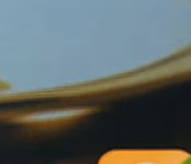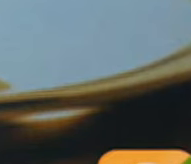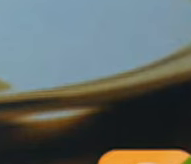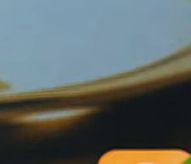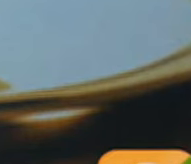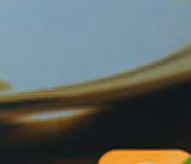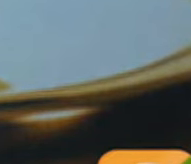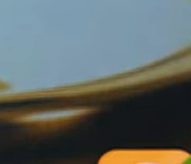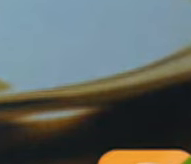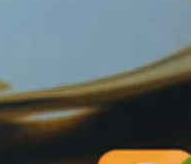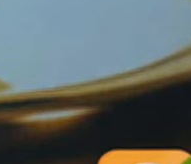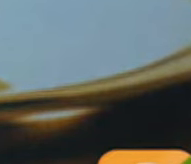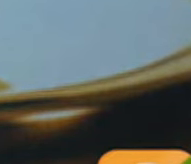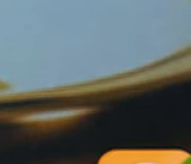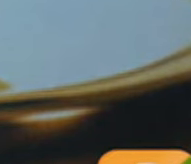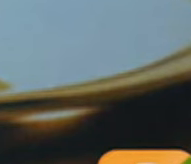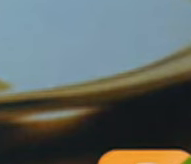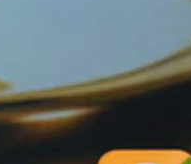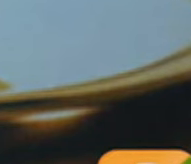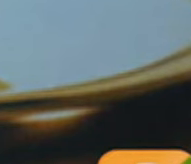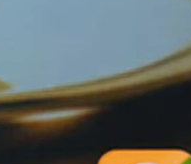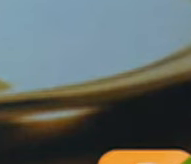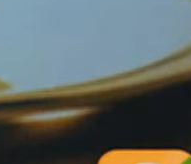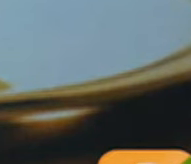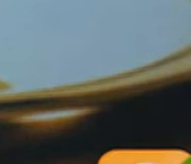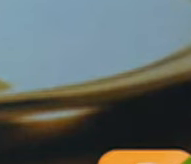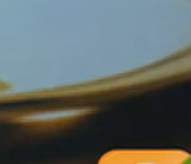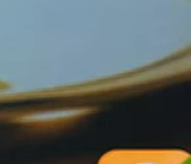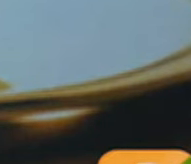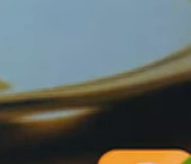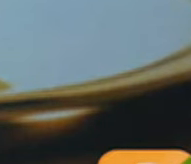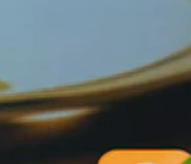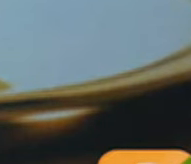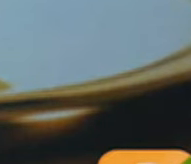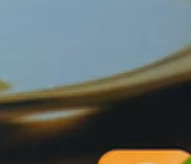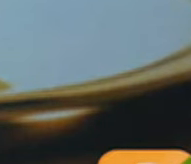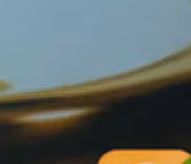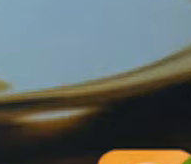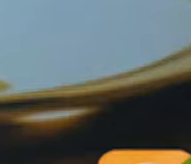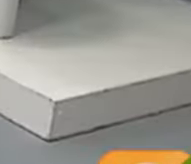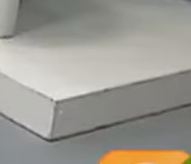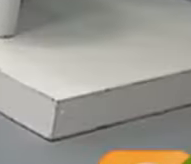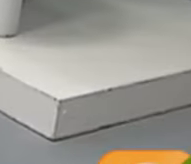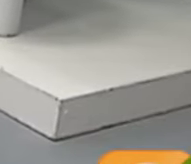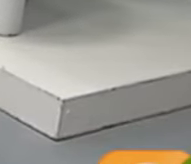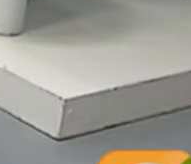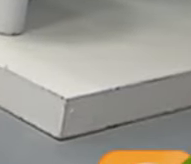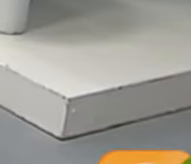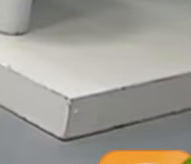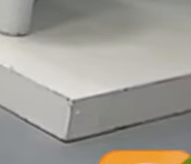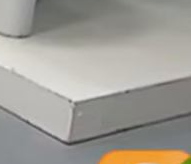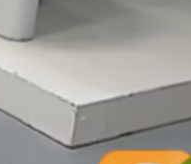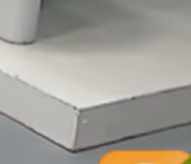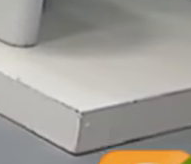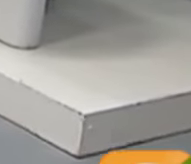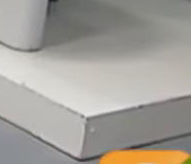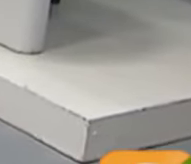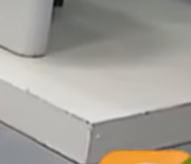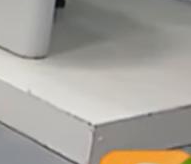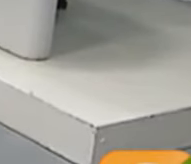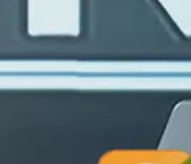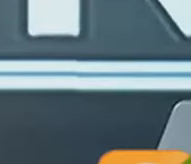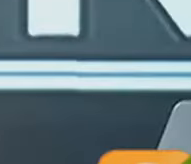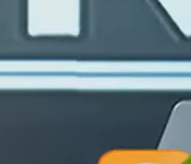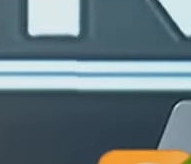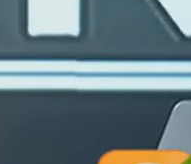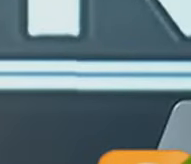actually check whether it has ever fully been implemented. Yeah, and you know what you're speaking about with the doctors, let's listen to them